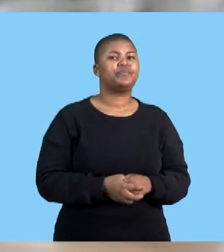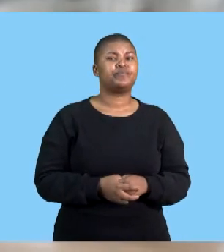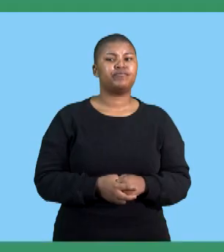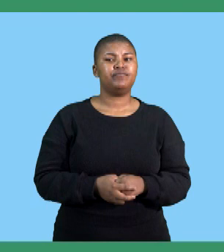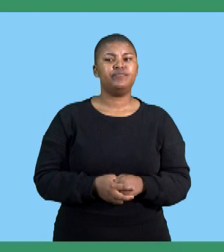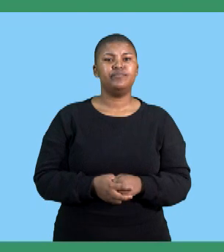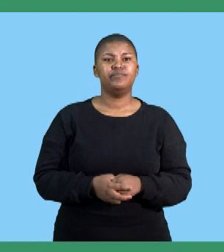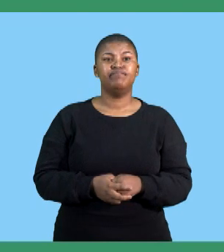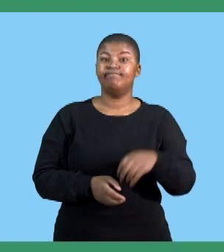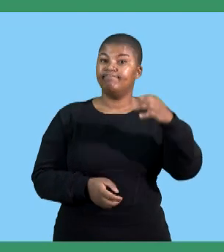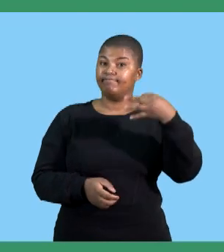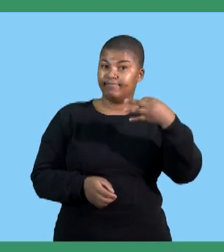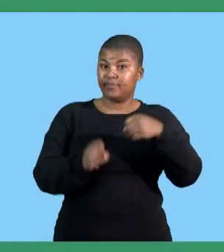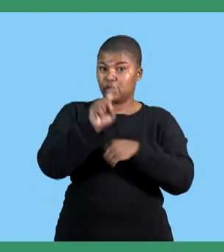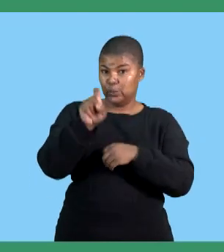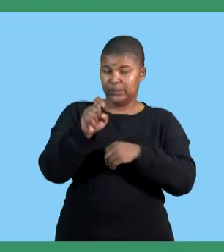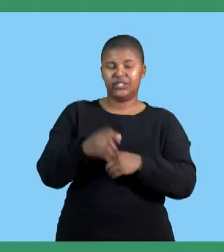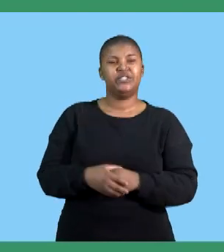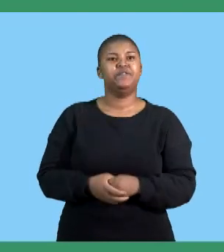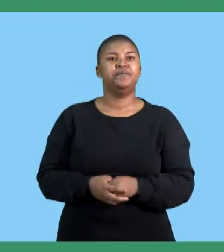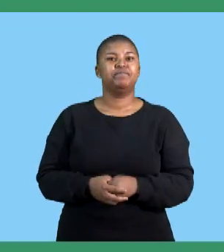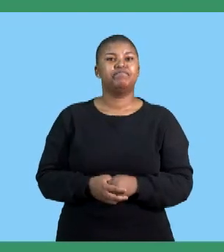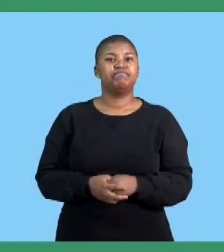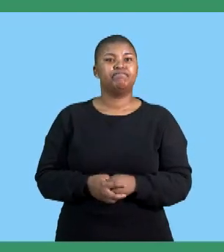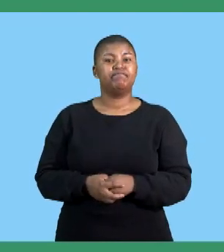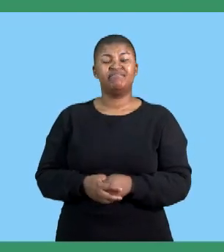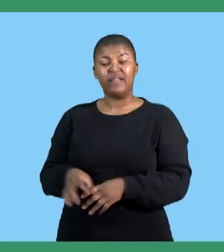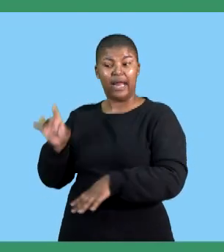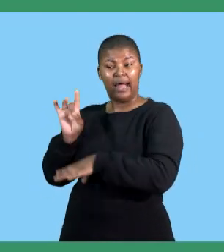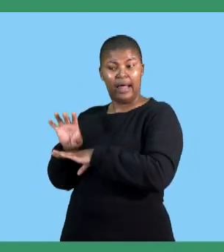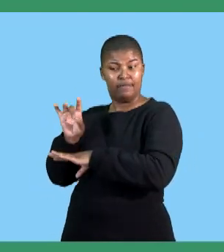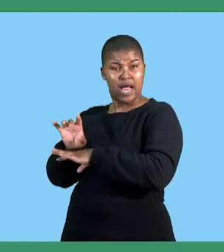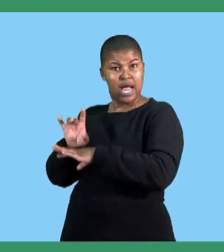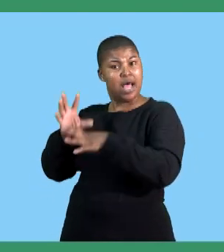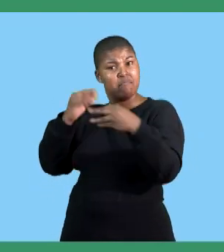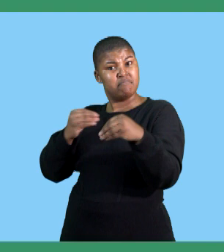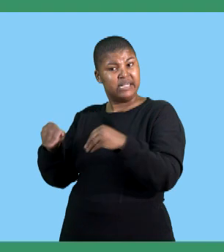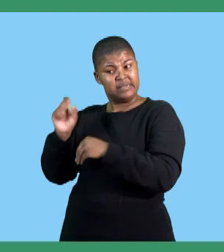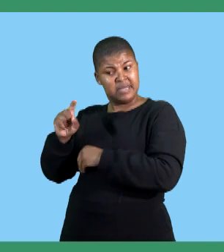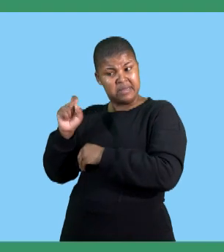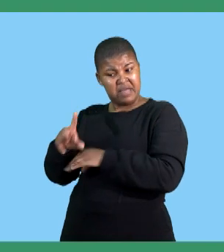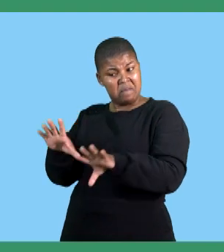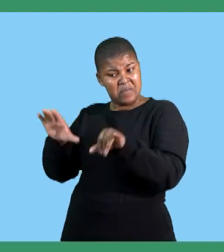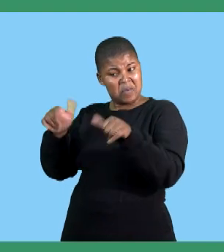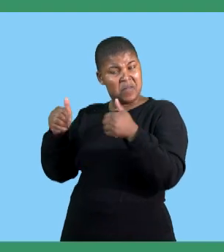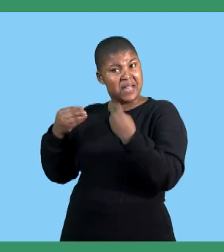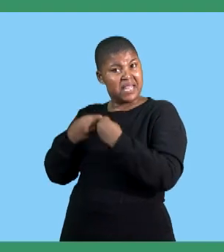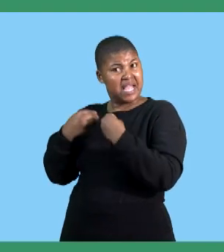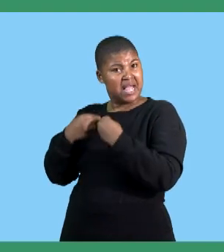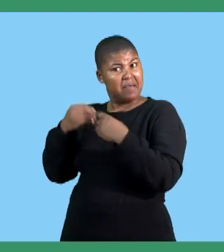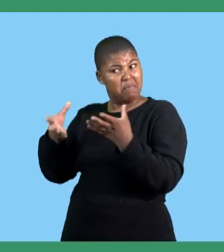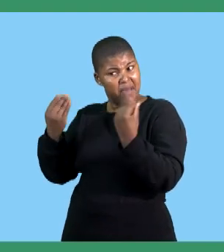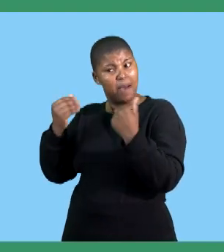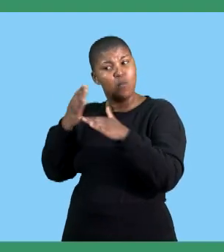question, which reads, advise businesses on the advantages of creative thinking in the